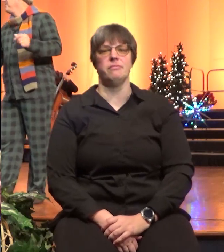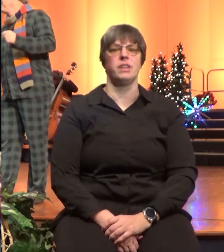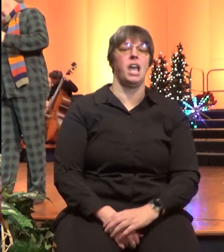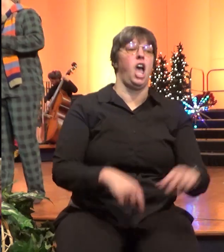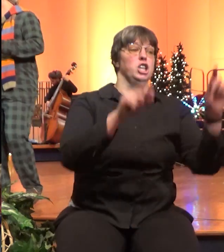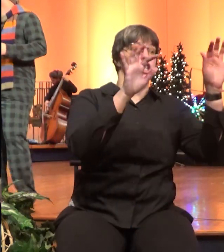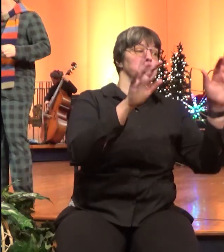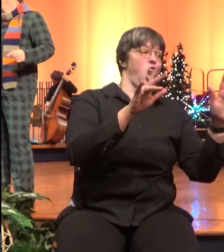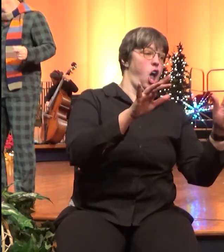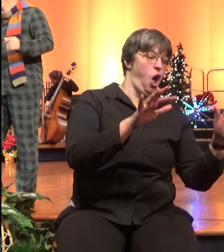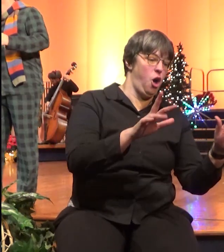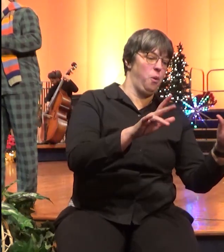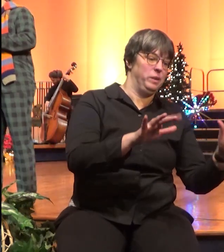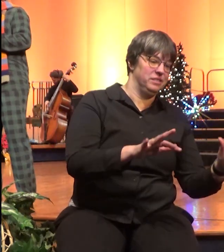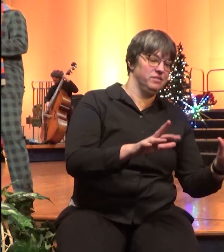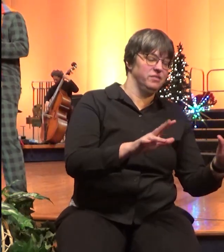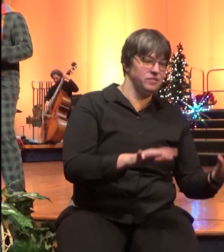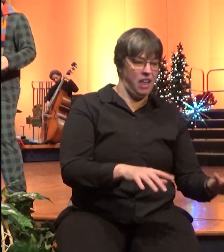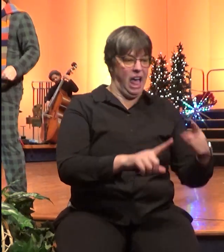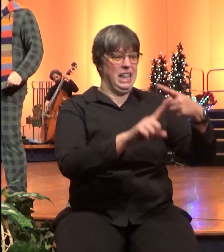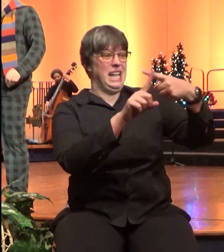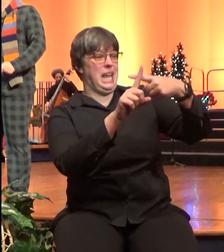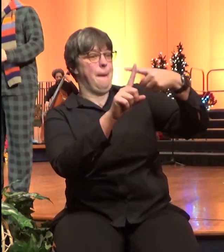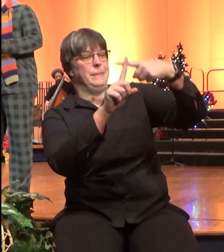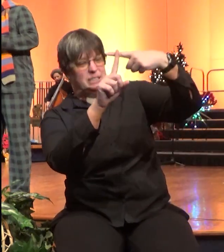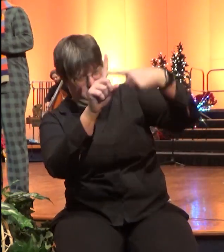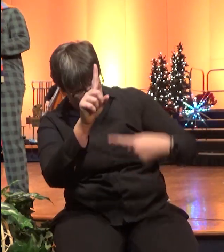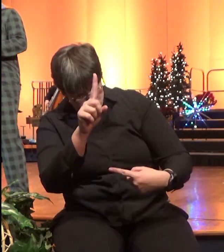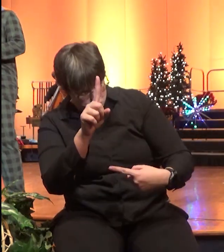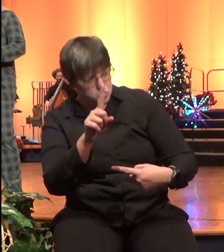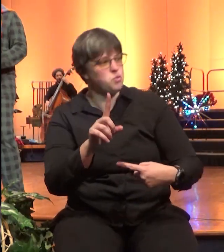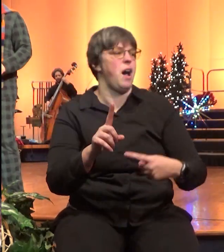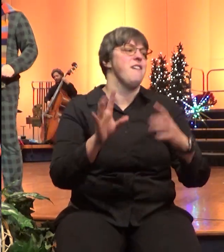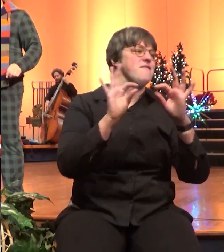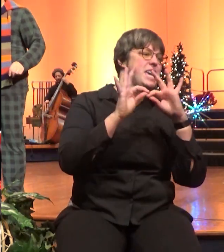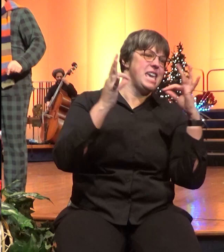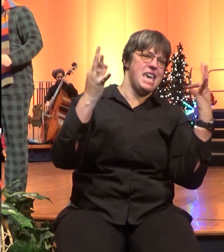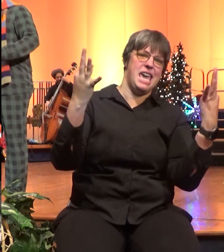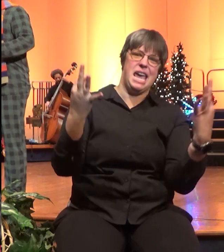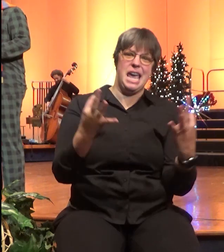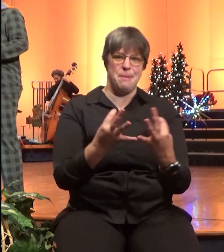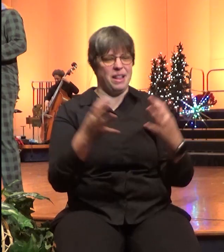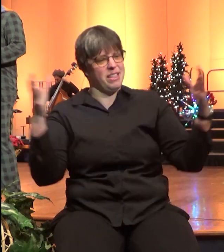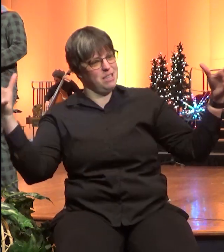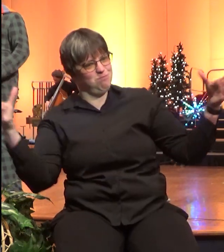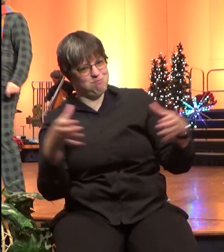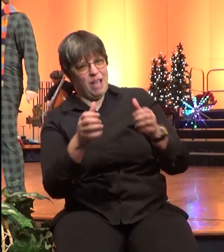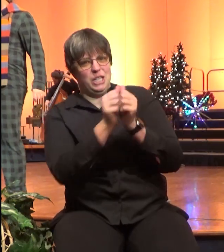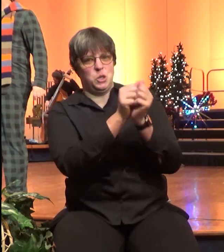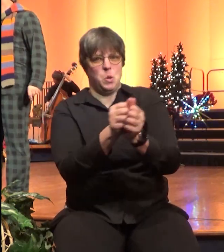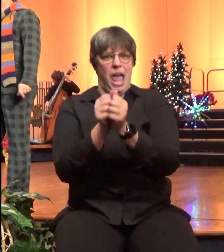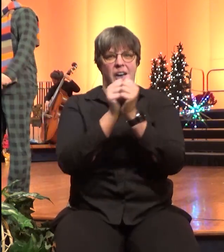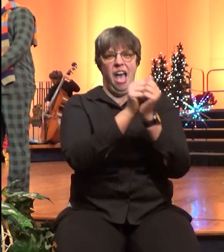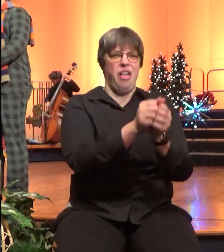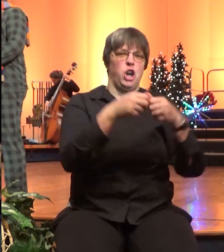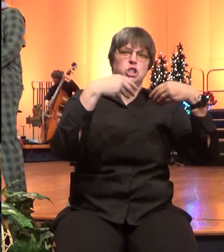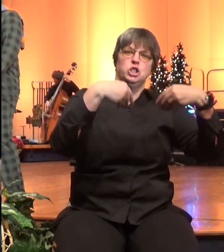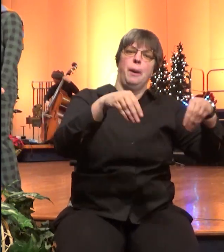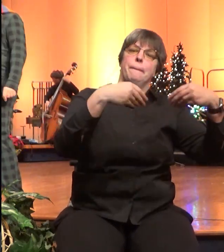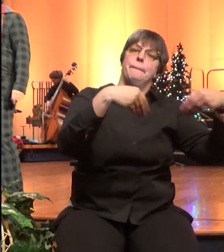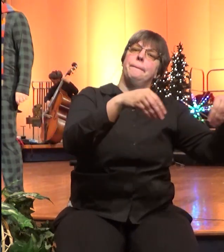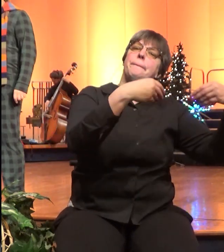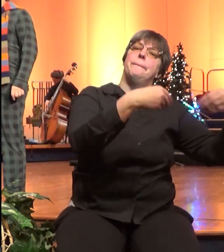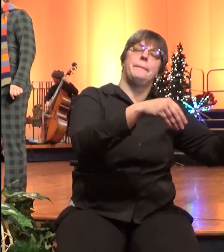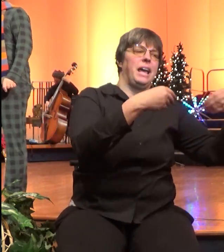Snow is falling, temp is dropping, families out together shopping. It's a warm